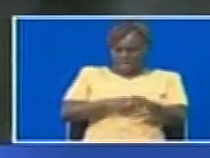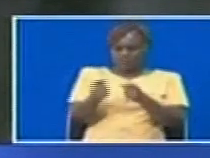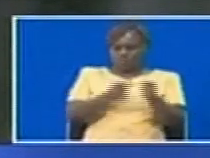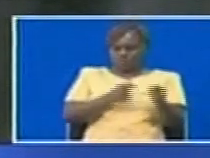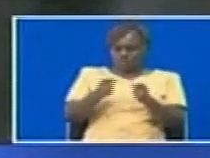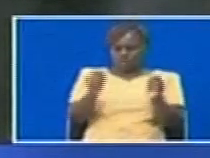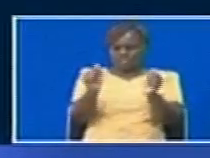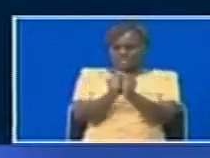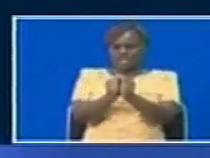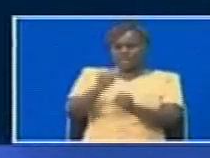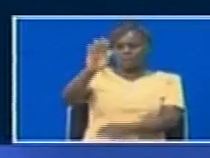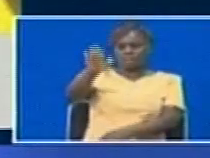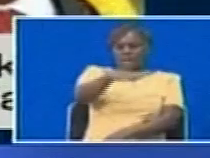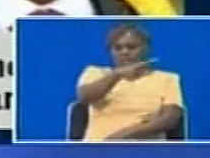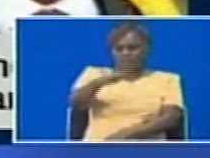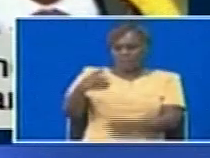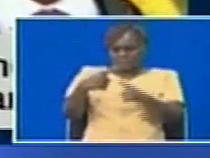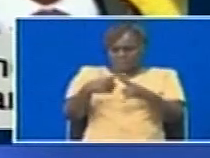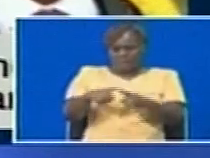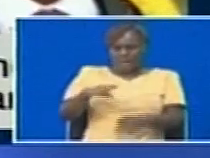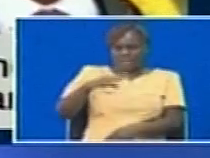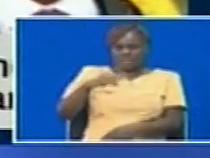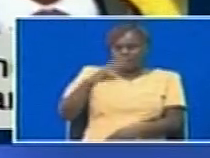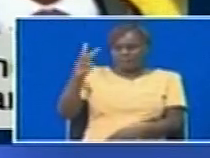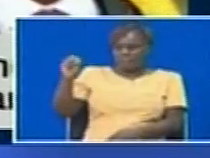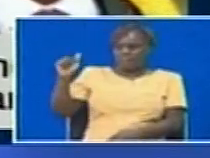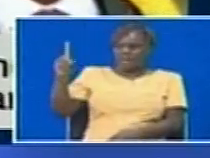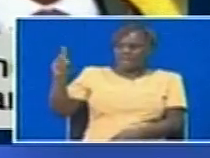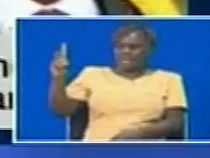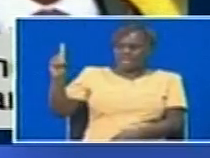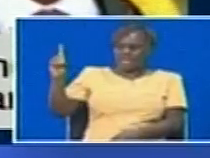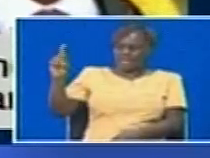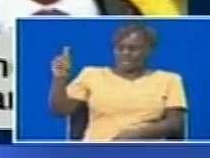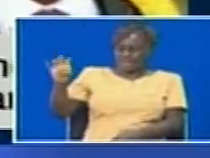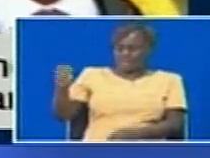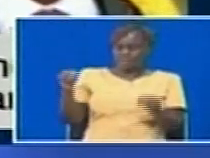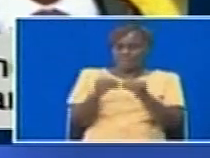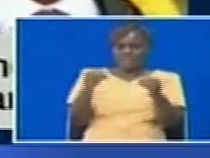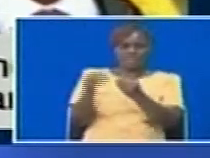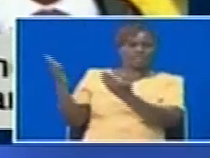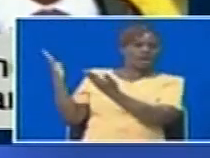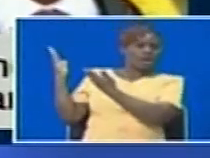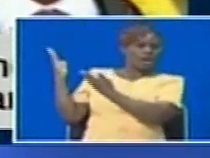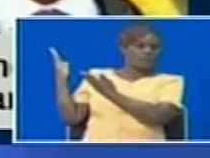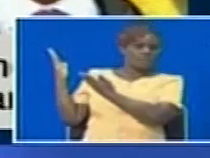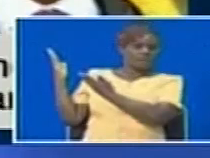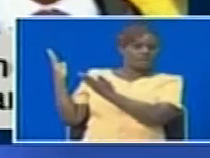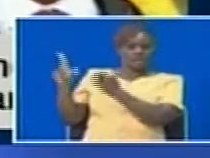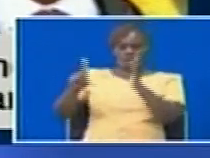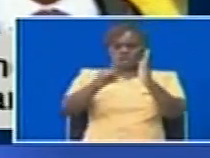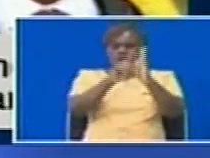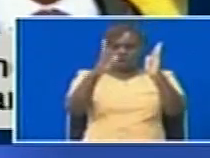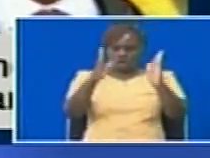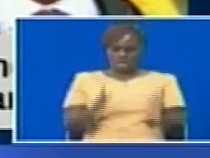10th Parliament. However, Marende will have to square it out with controversial lawyer Professor Makau Mutua, who